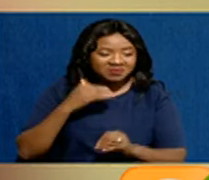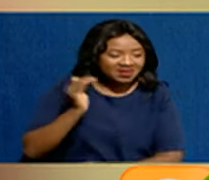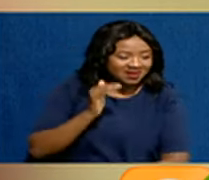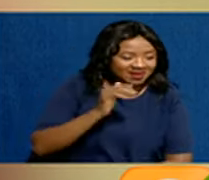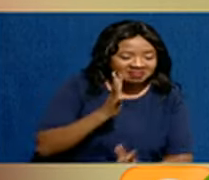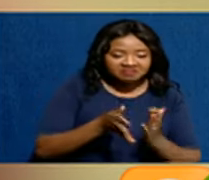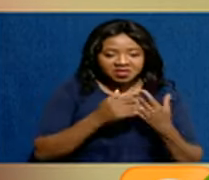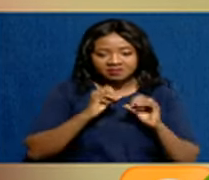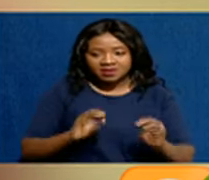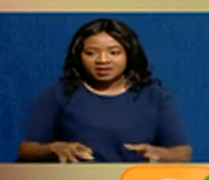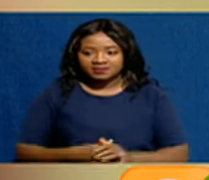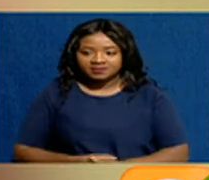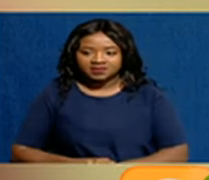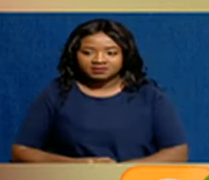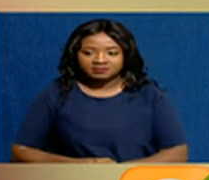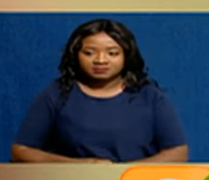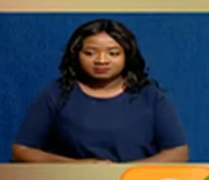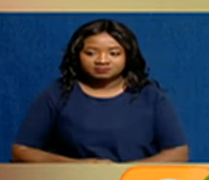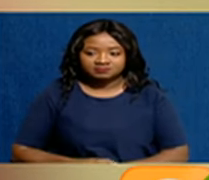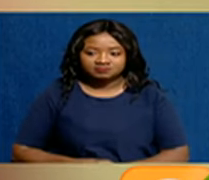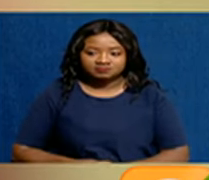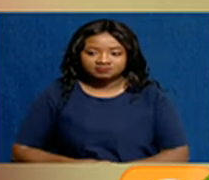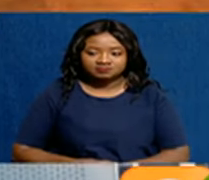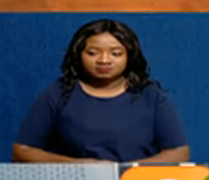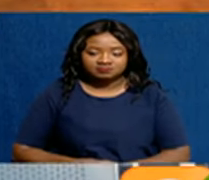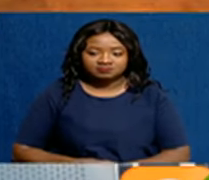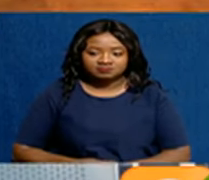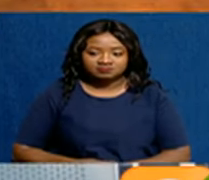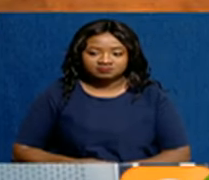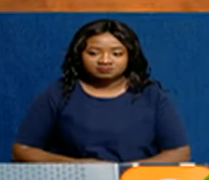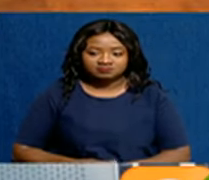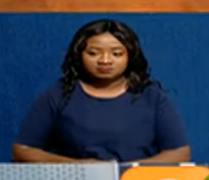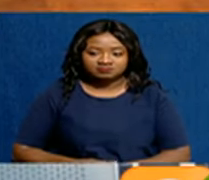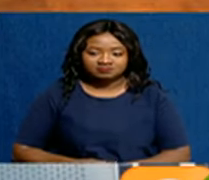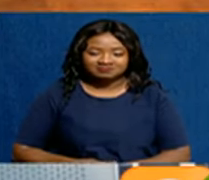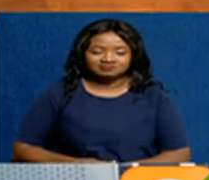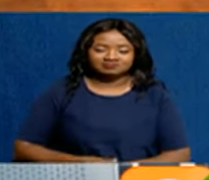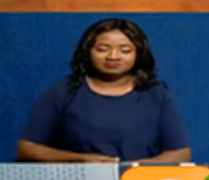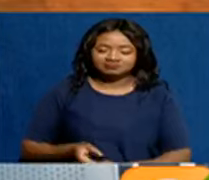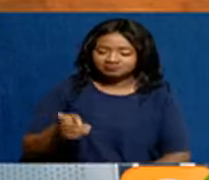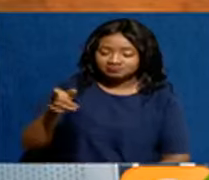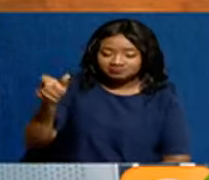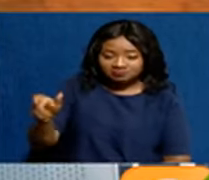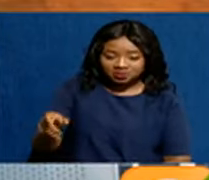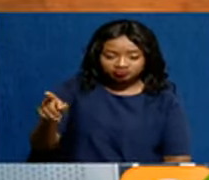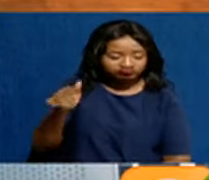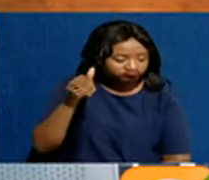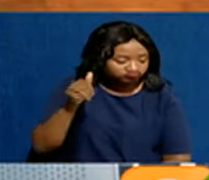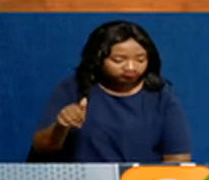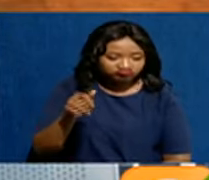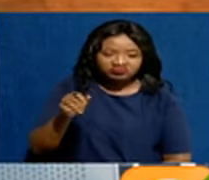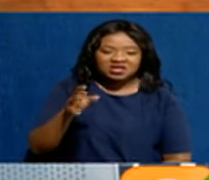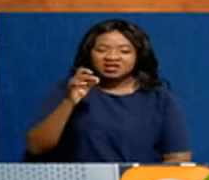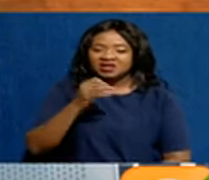anyone wa kunipea the exact direction. But it's a person who is very reliable. You